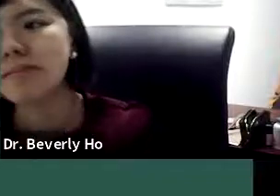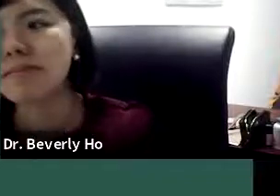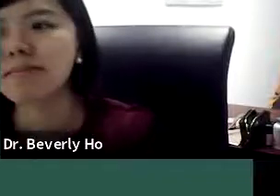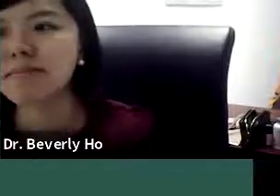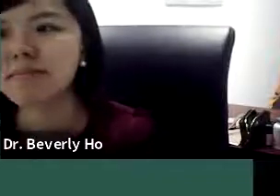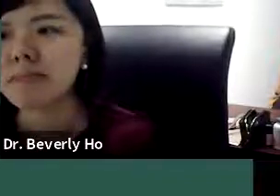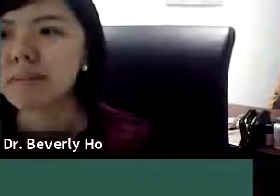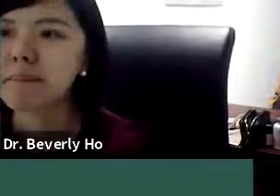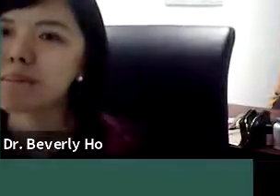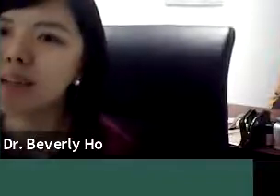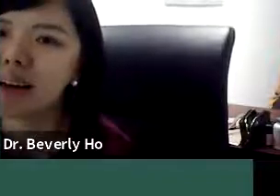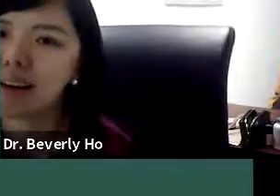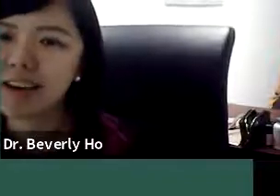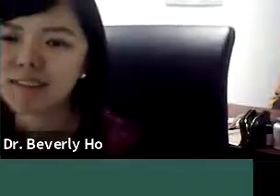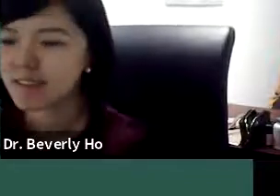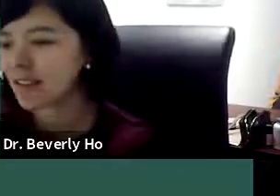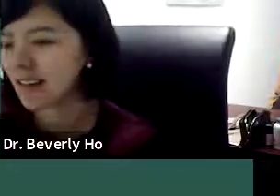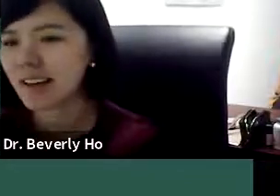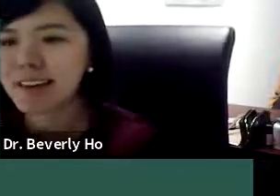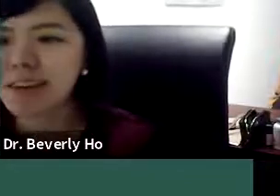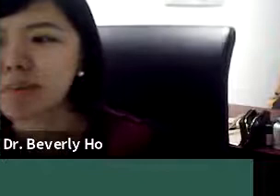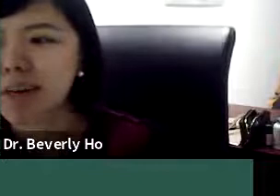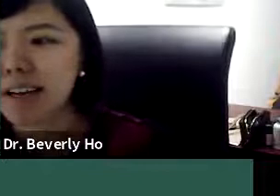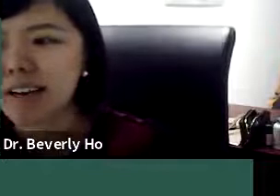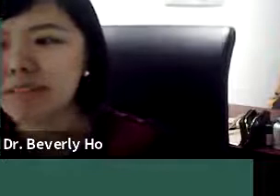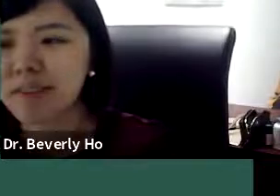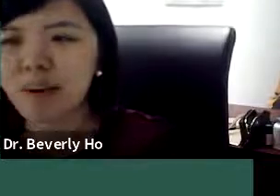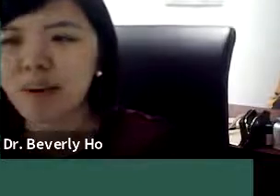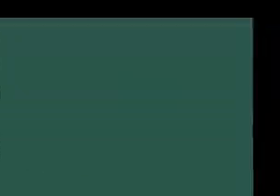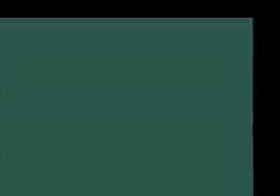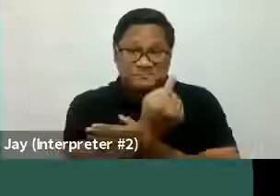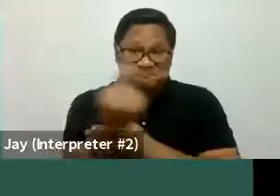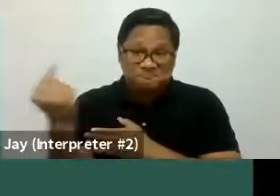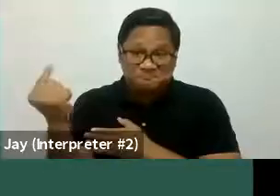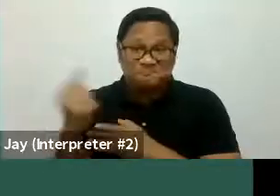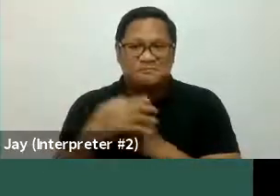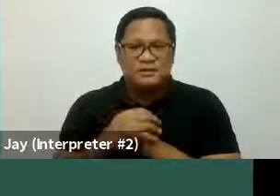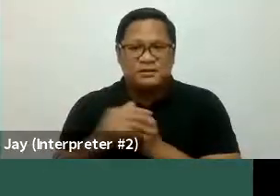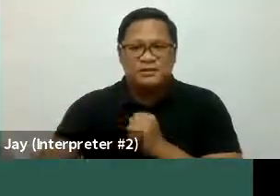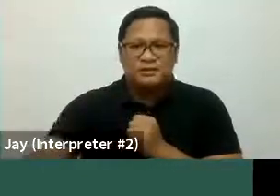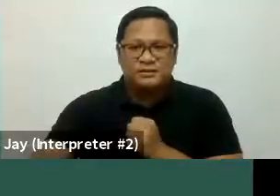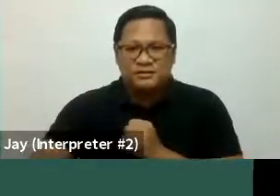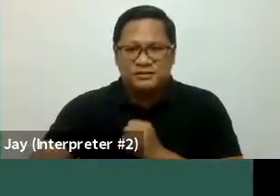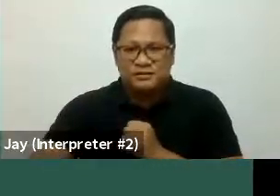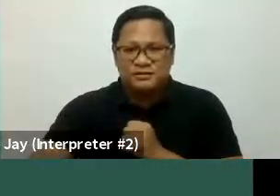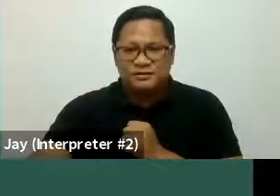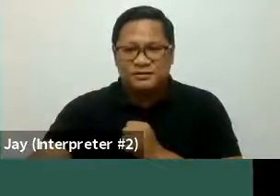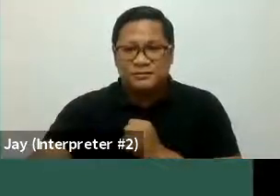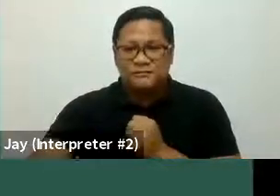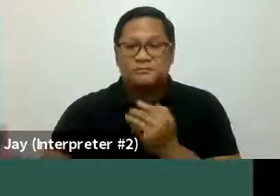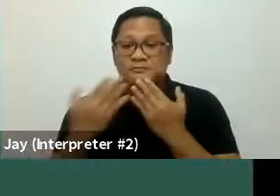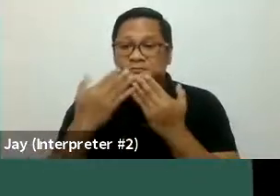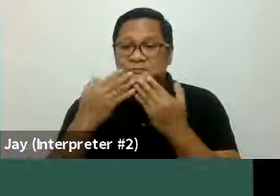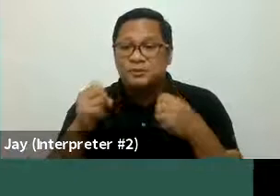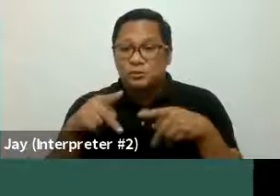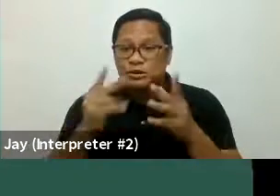can be in spotlight. All right. Okay. Good morning, everyone. Thank you again for this opportunity